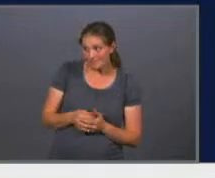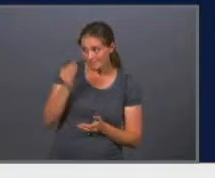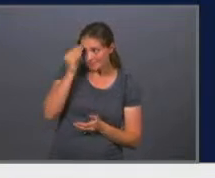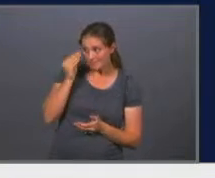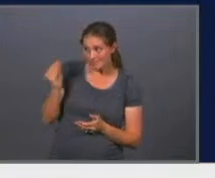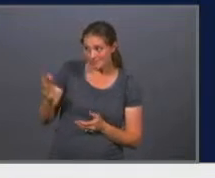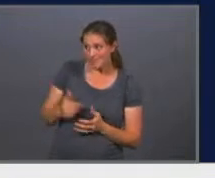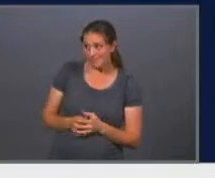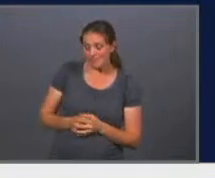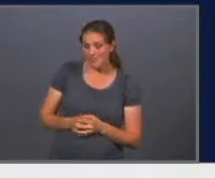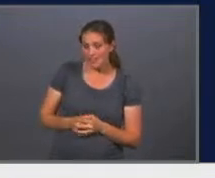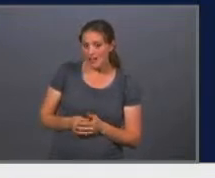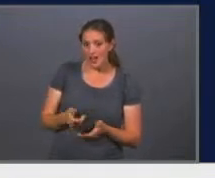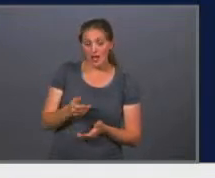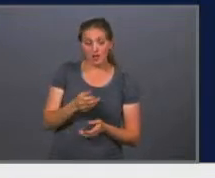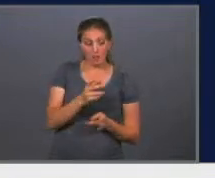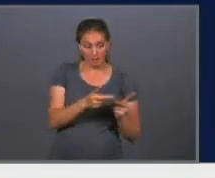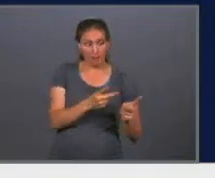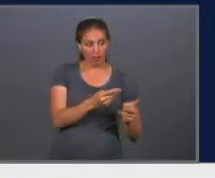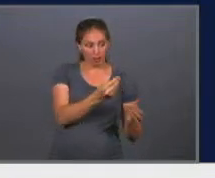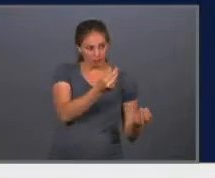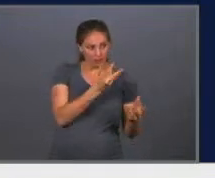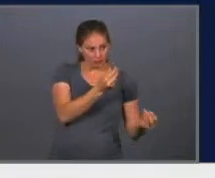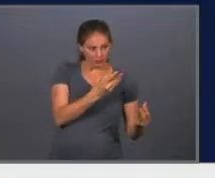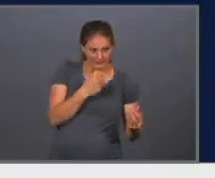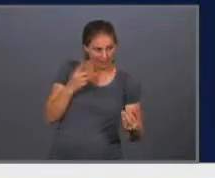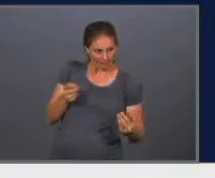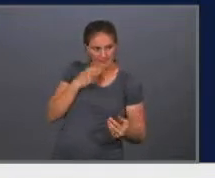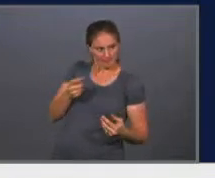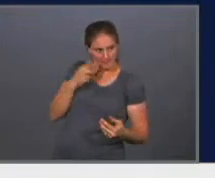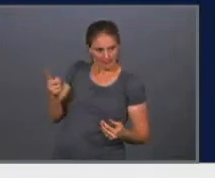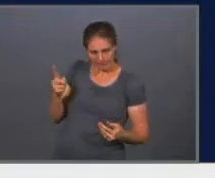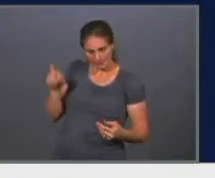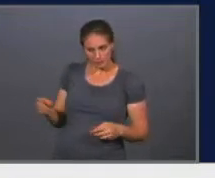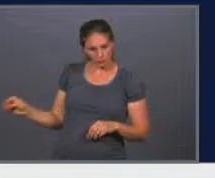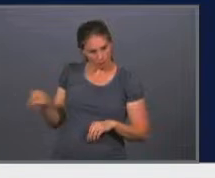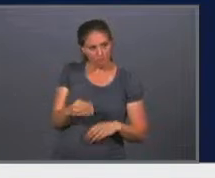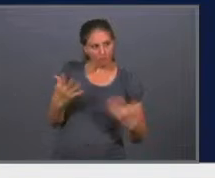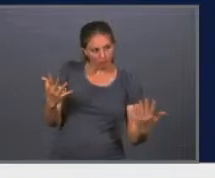repeatedly been asked to raise that issue at this debate.